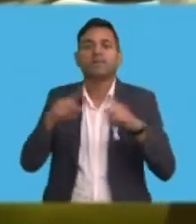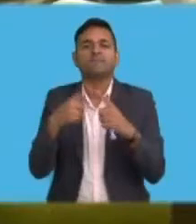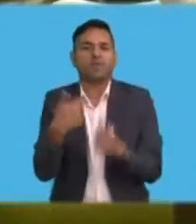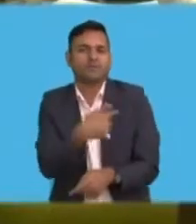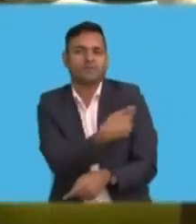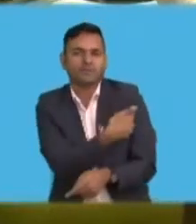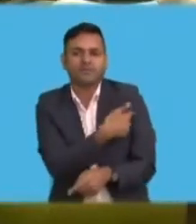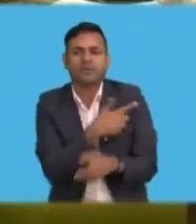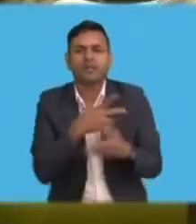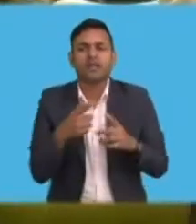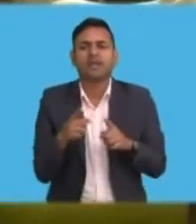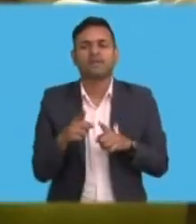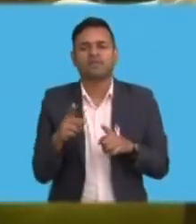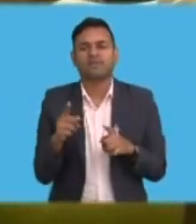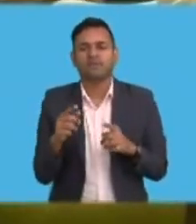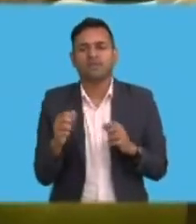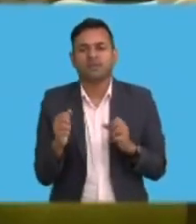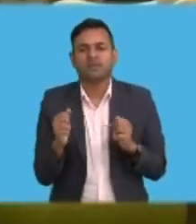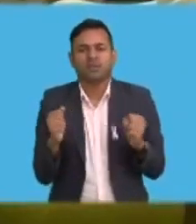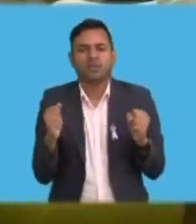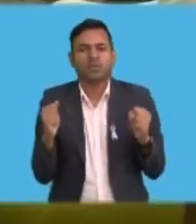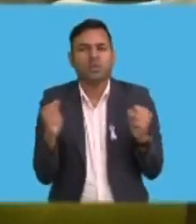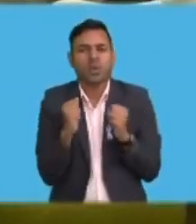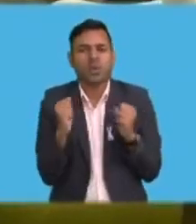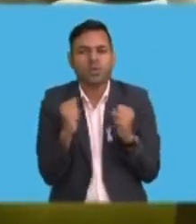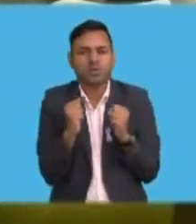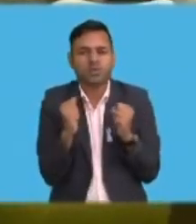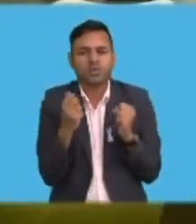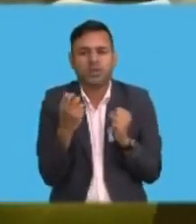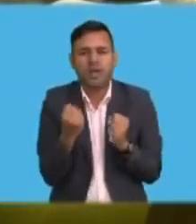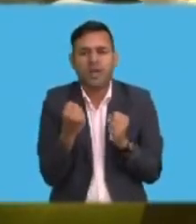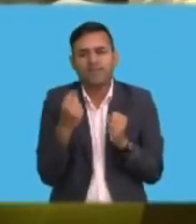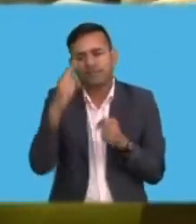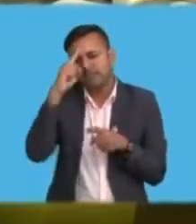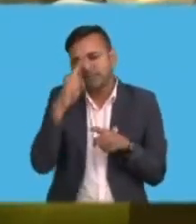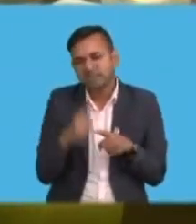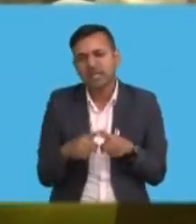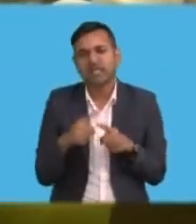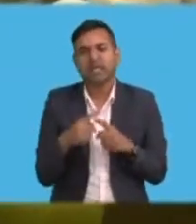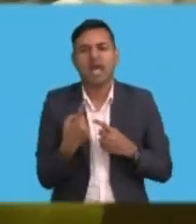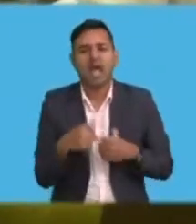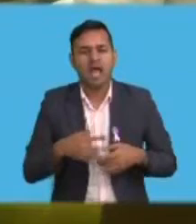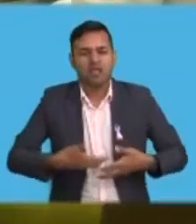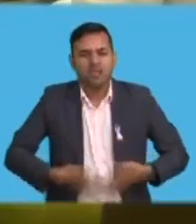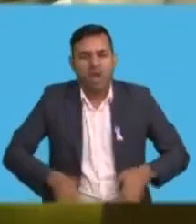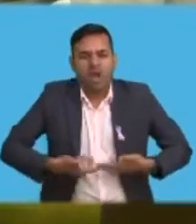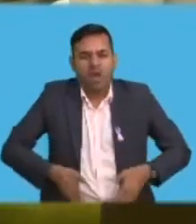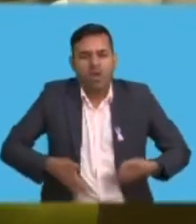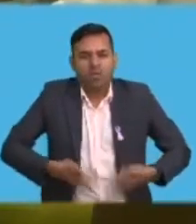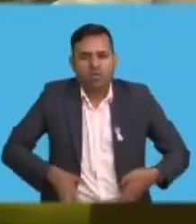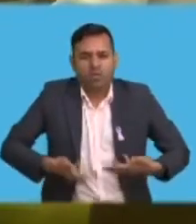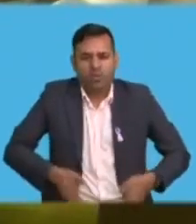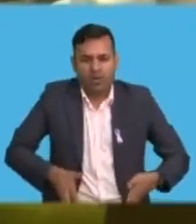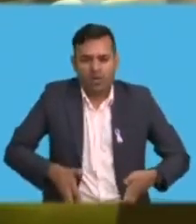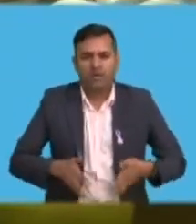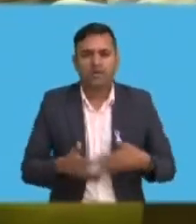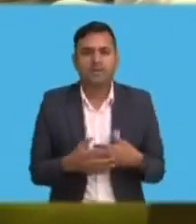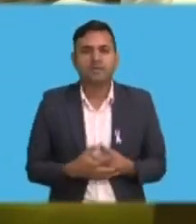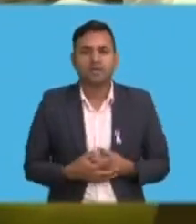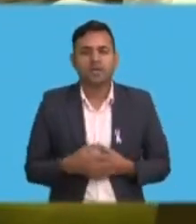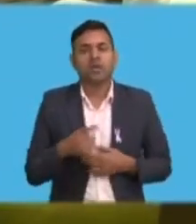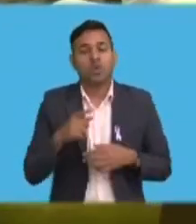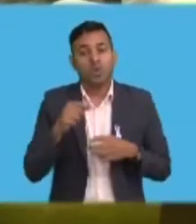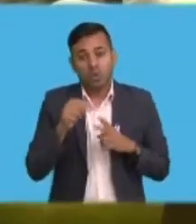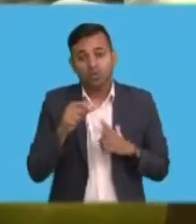rotavirus vaccine that is for infant diarrhea, and the HPV vaccine, the cervical cancer program. And as a result,